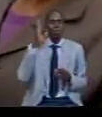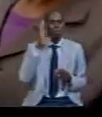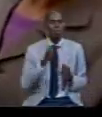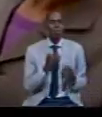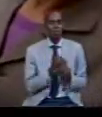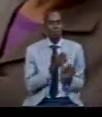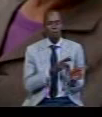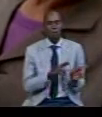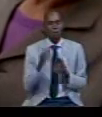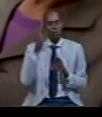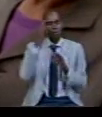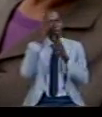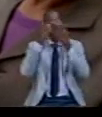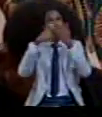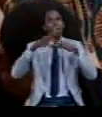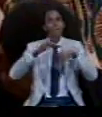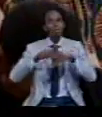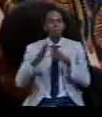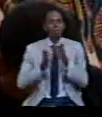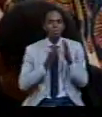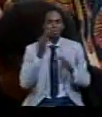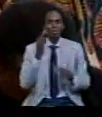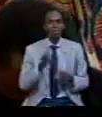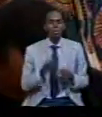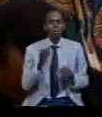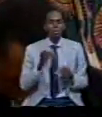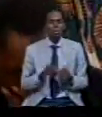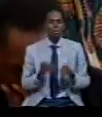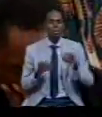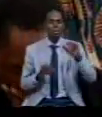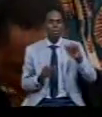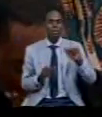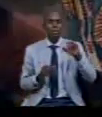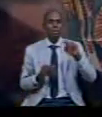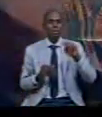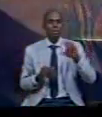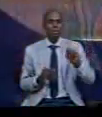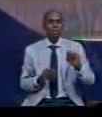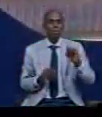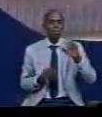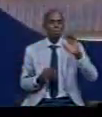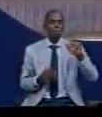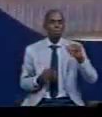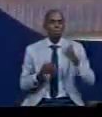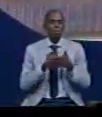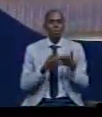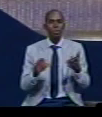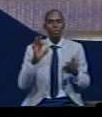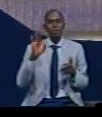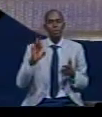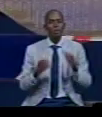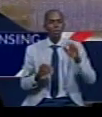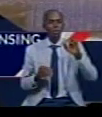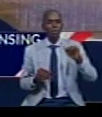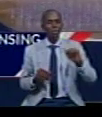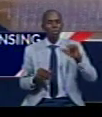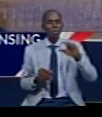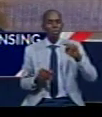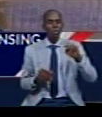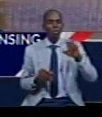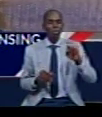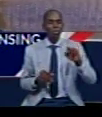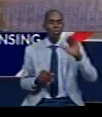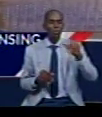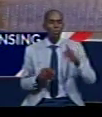in Jesus' name. In Acts of the Apostles chapter 15 verse 9, it says, and he put